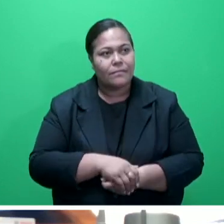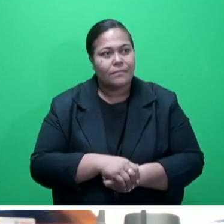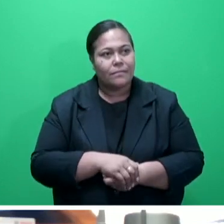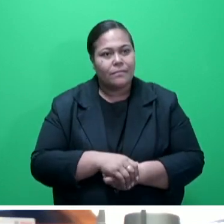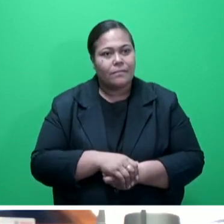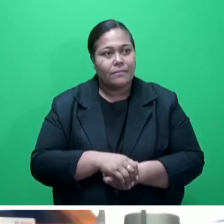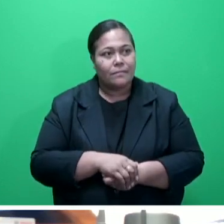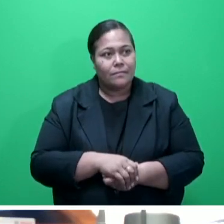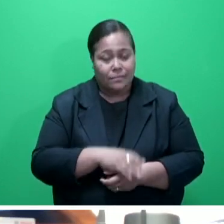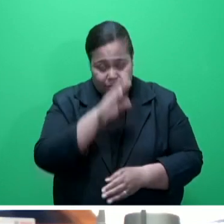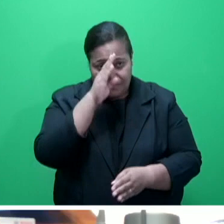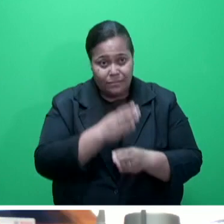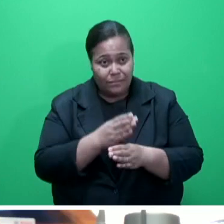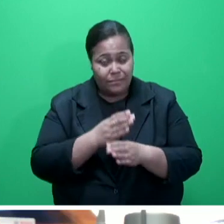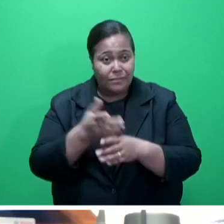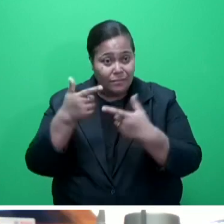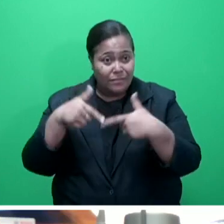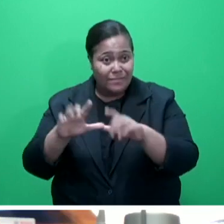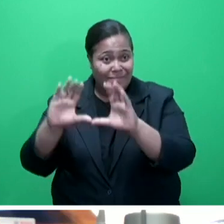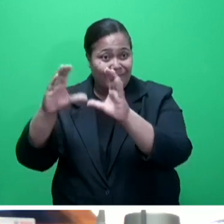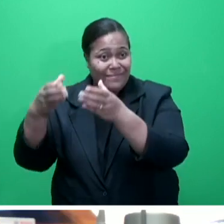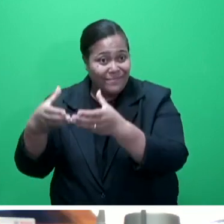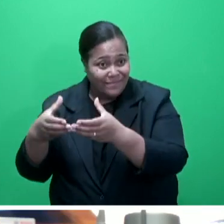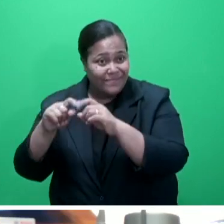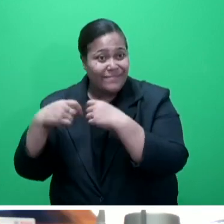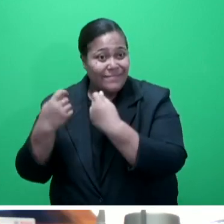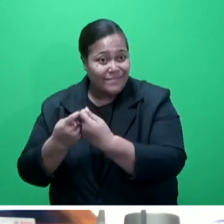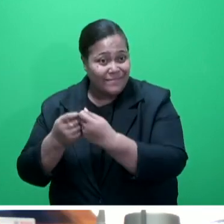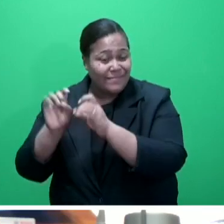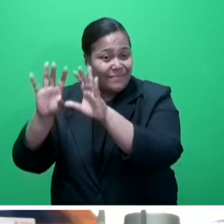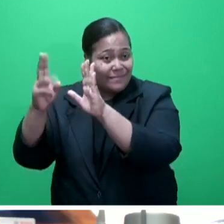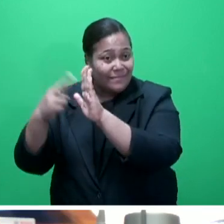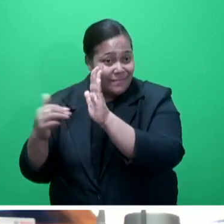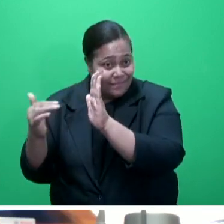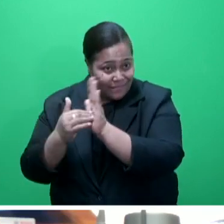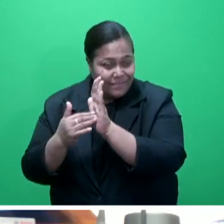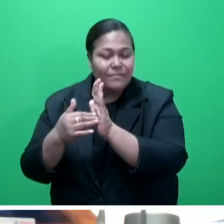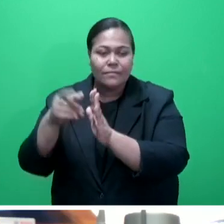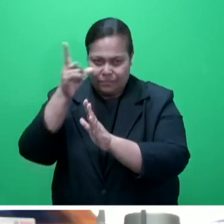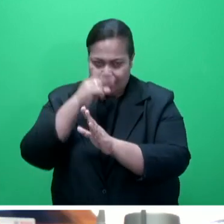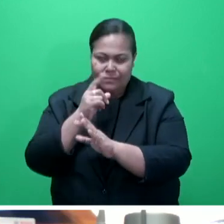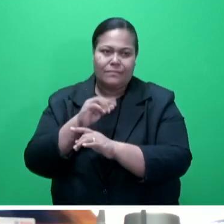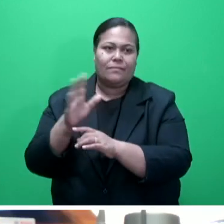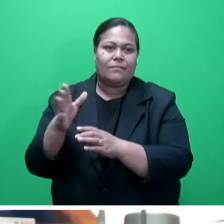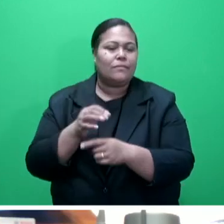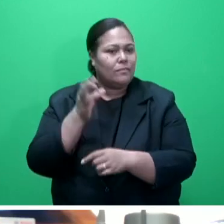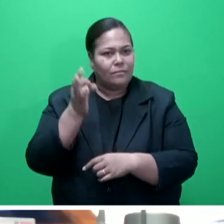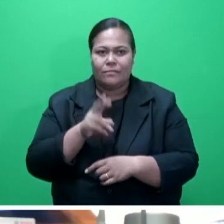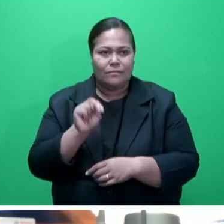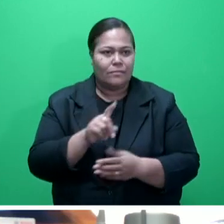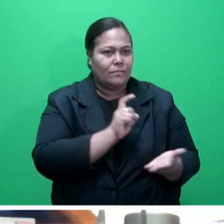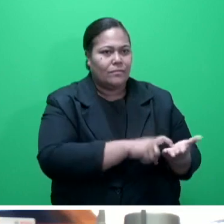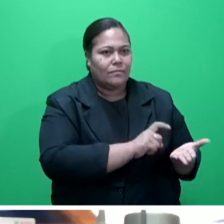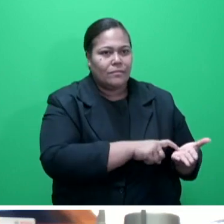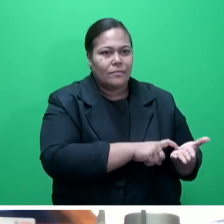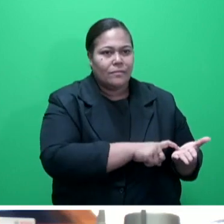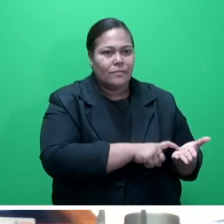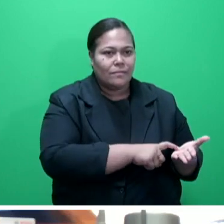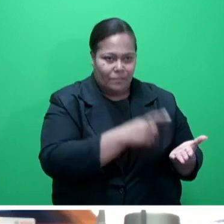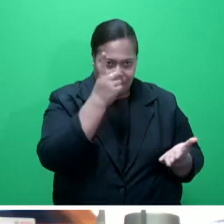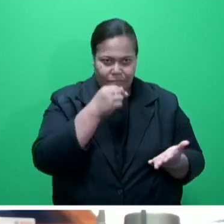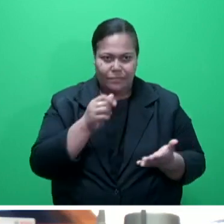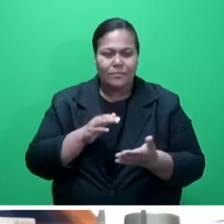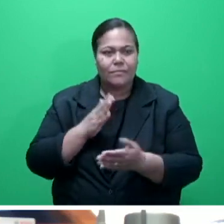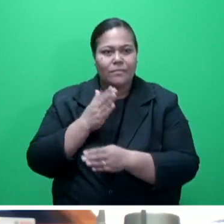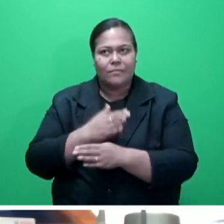up before then, we won't actually need to access all that loan facilities that we actually applied the guarantee for. As we highlighted yesterday that